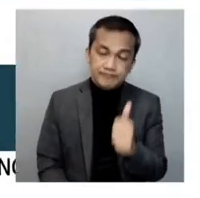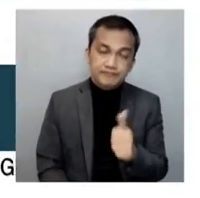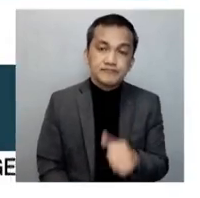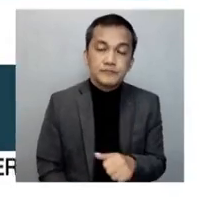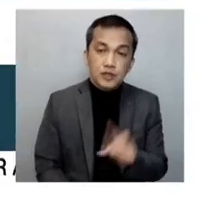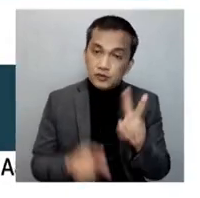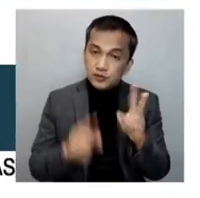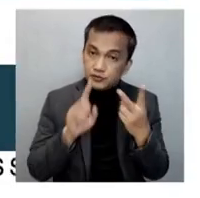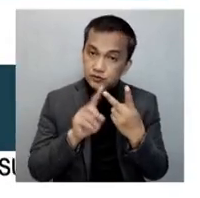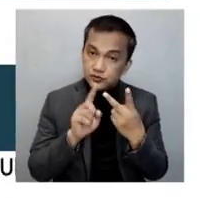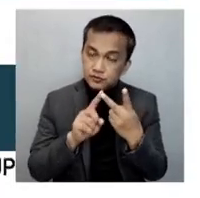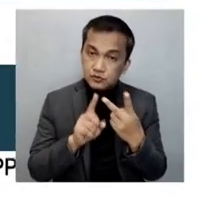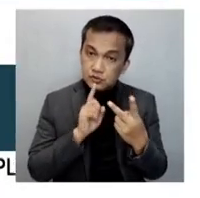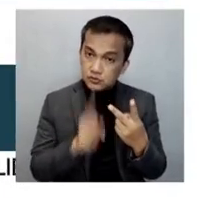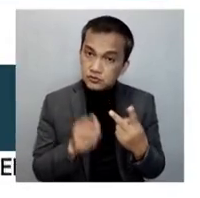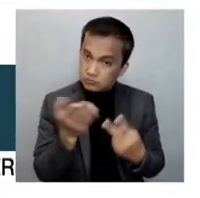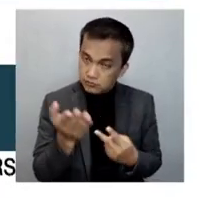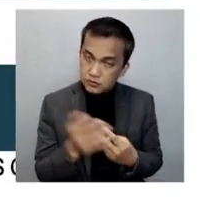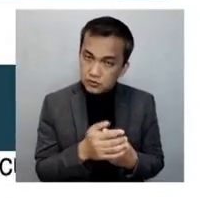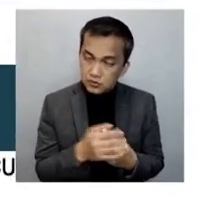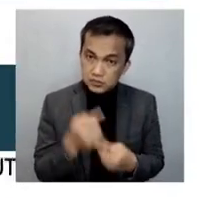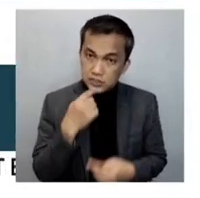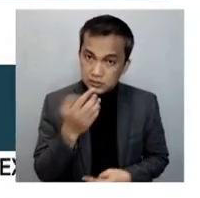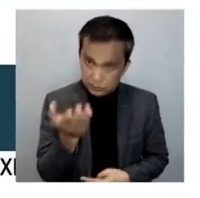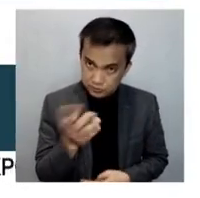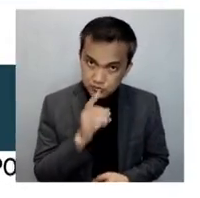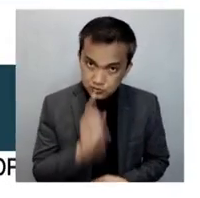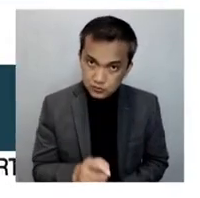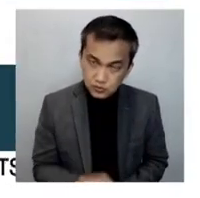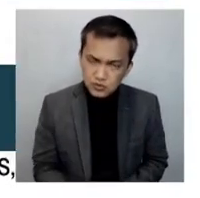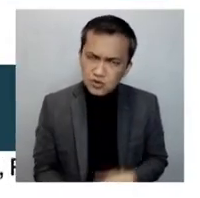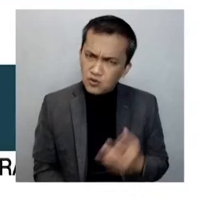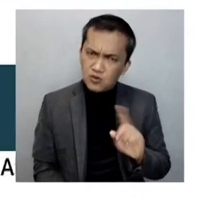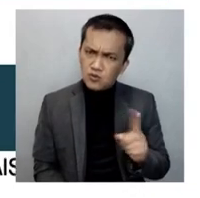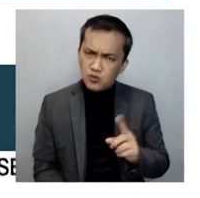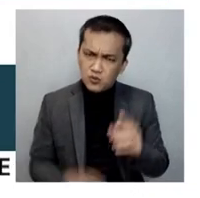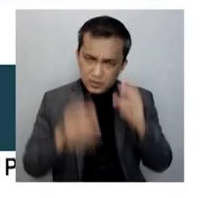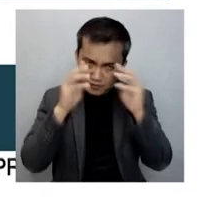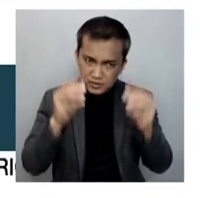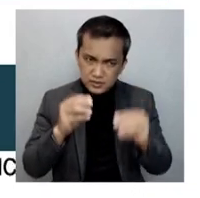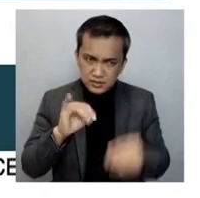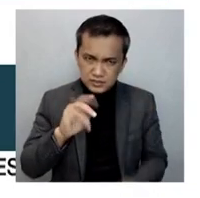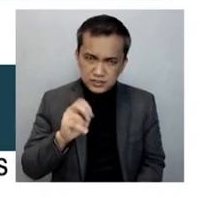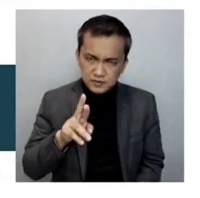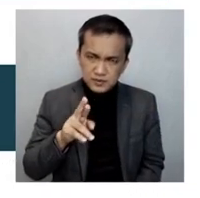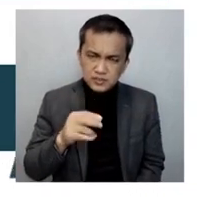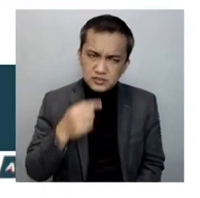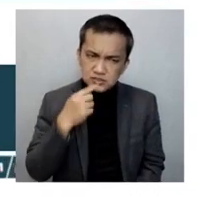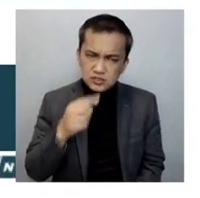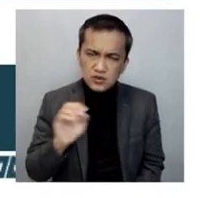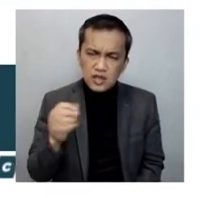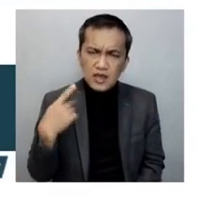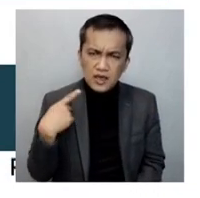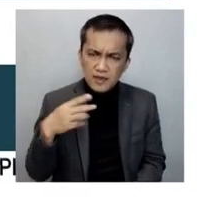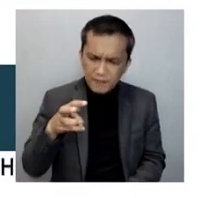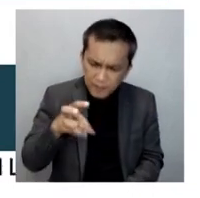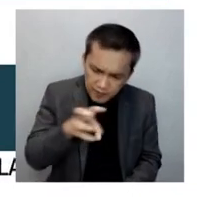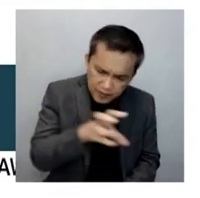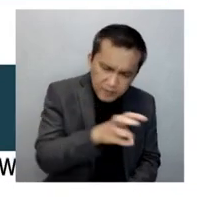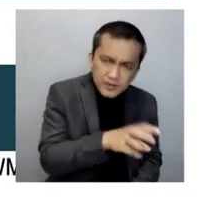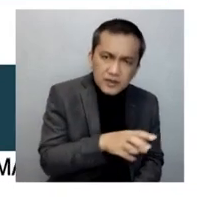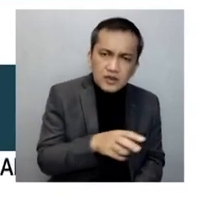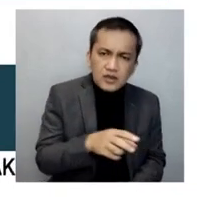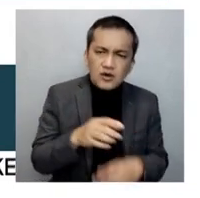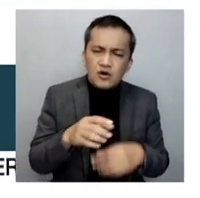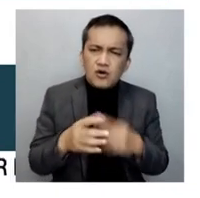If that is true, if what you say is true, then what is Mayor Jennifer Cruz saying that there are still traces of oil in the shoreline of